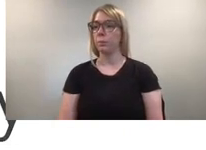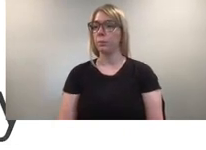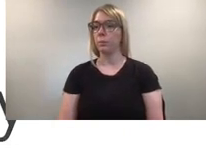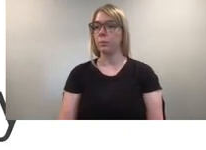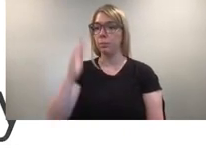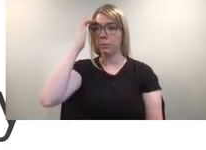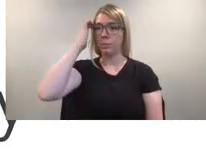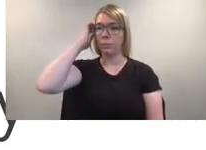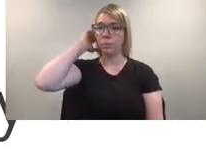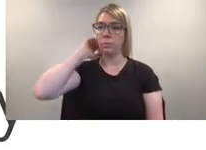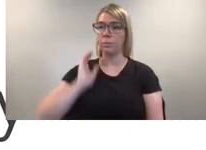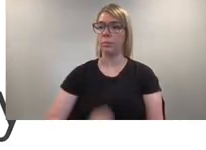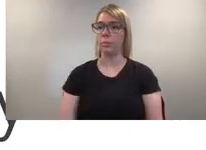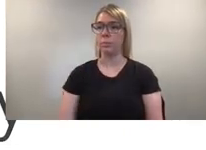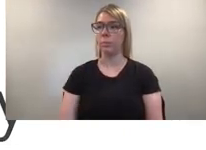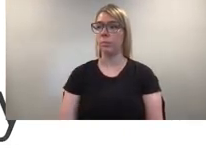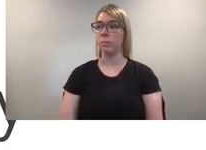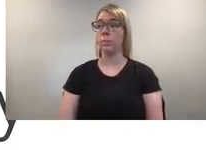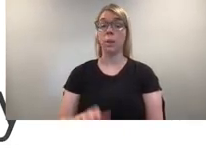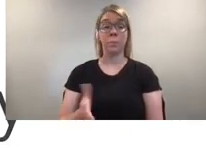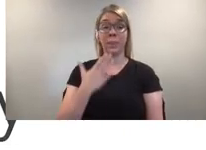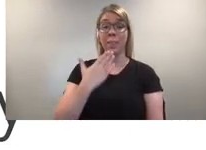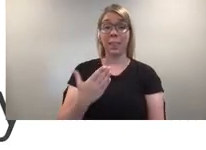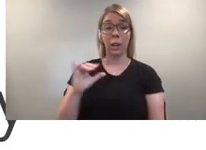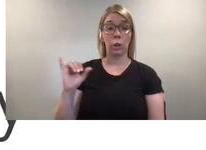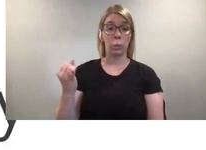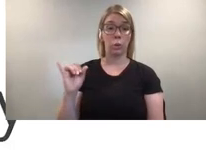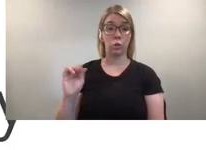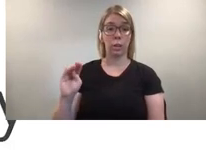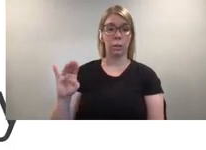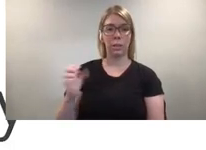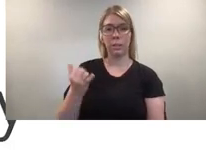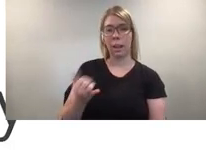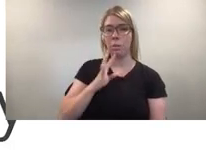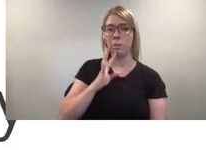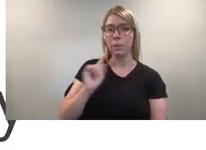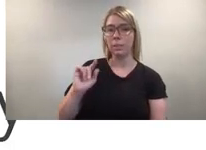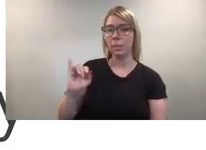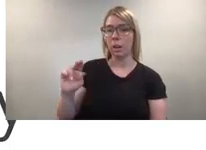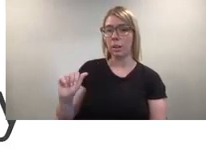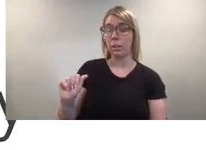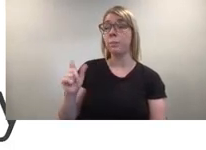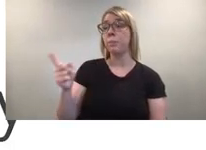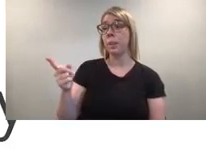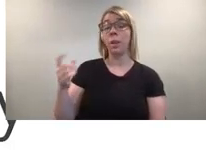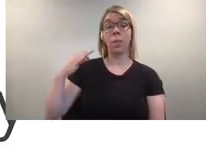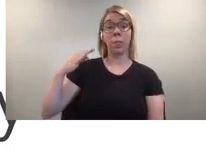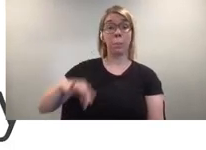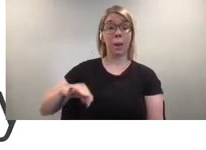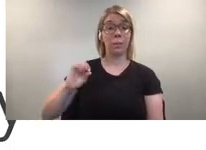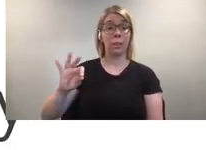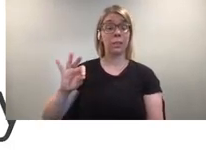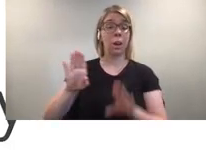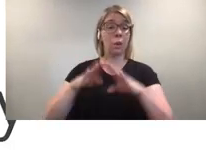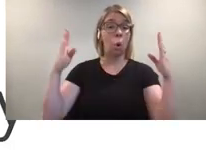So as you've seen from these examples, thank you for that, Jamie, open pedagogy has many benefits. Here are just a few in review.